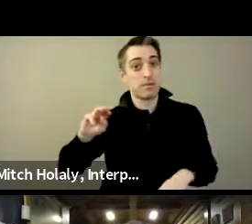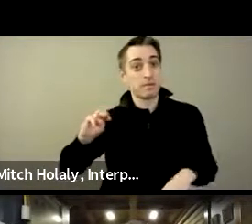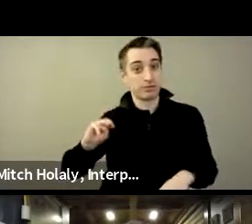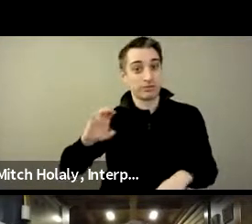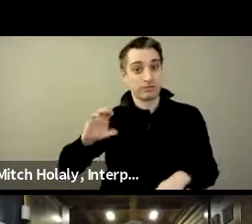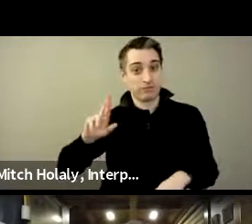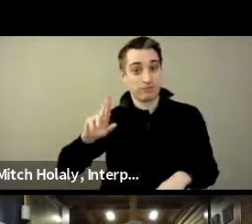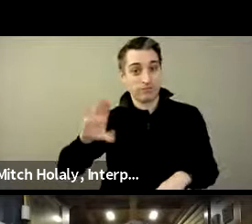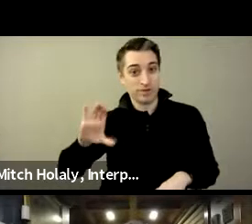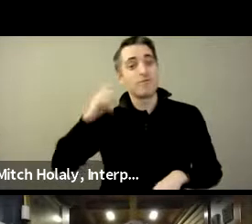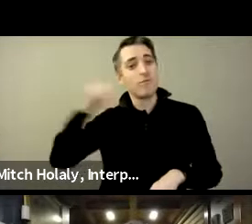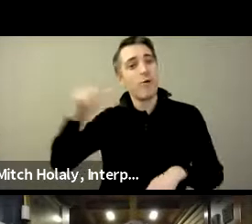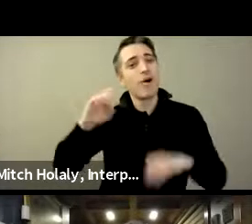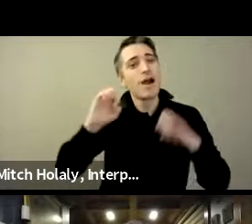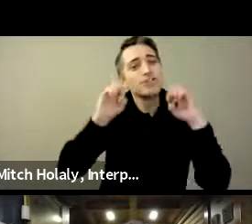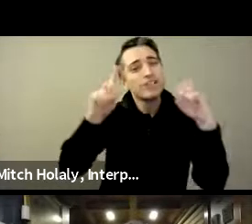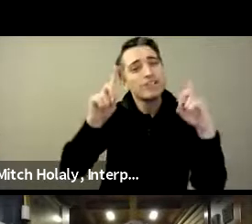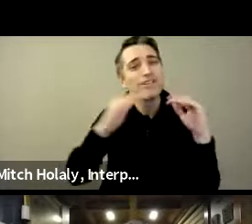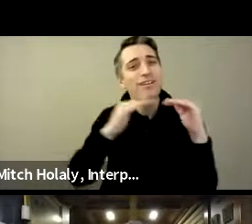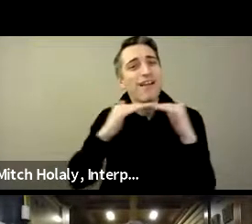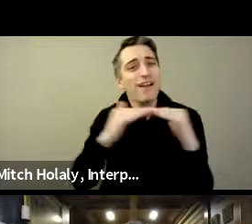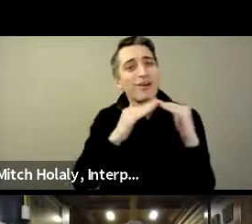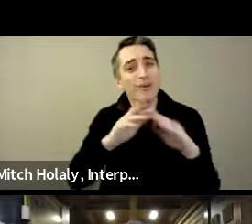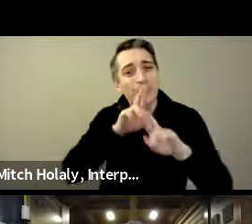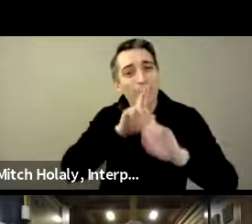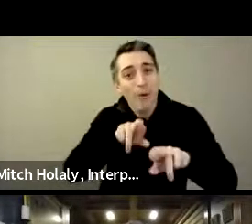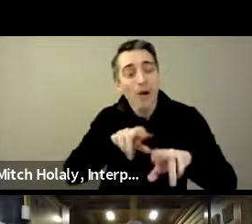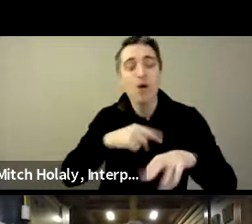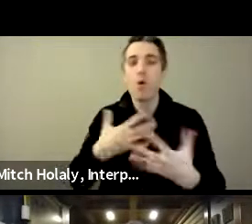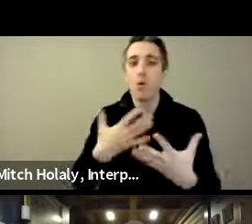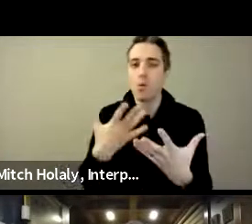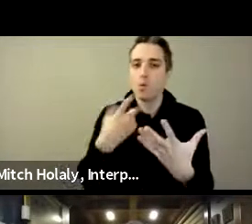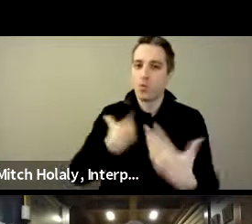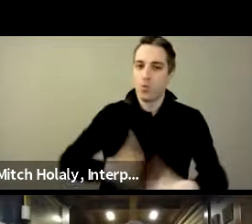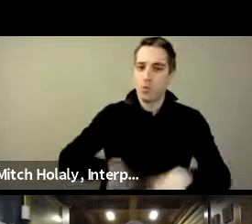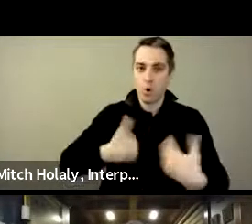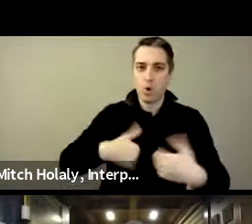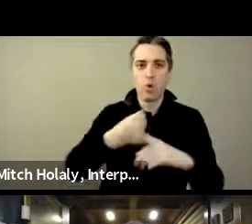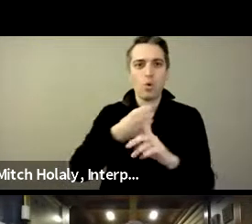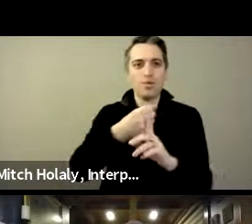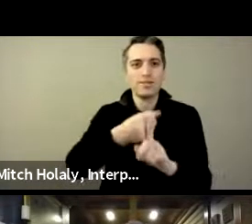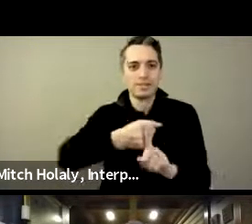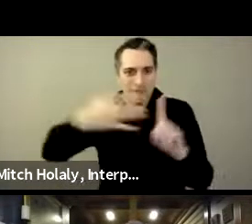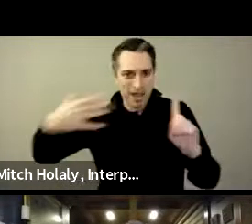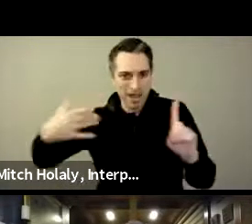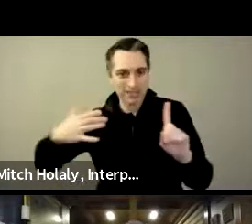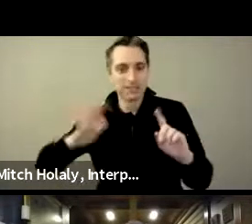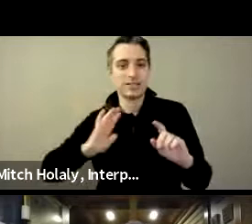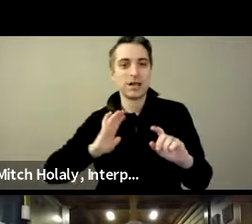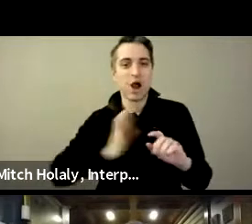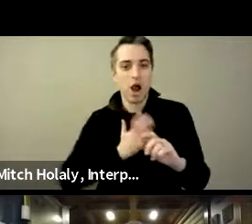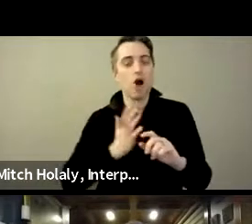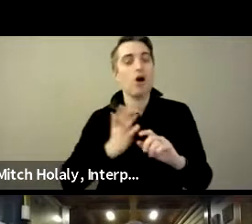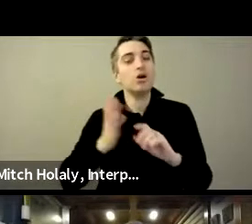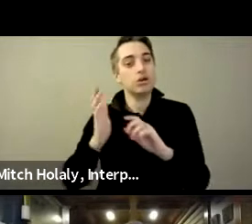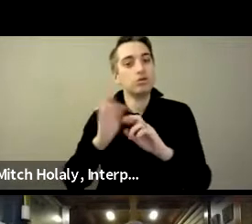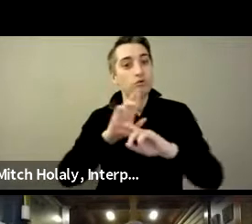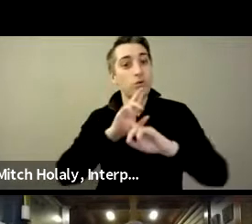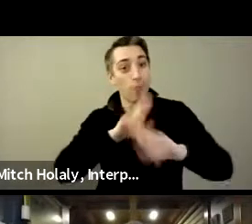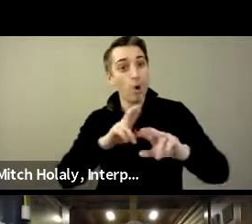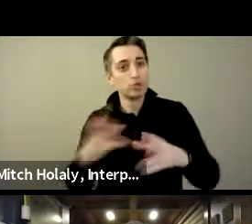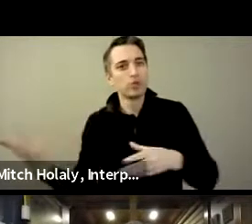the Education Equity Report, we have expanded the existing Council for Government and Education on Equity and Inclusion to